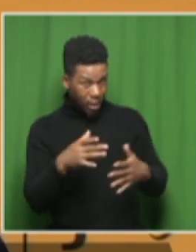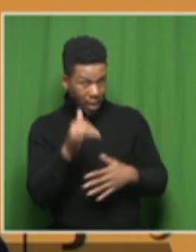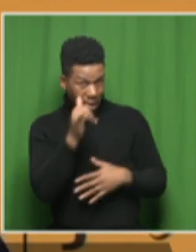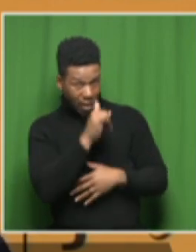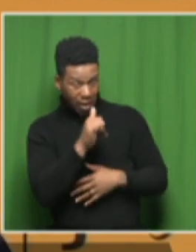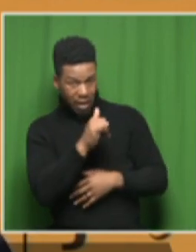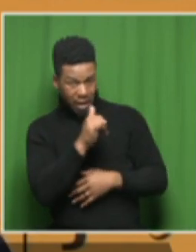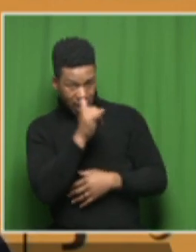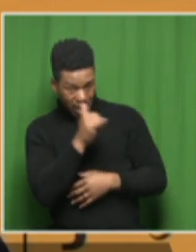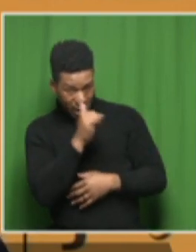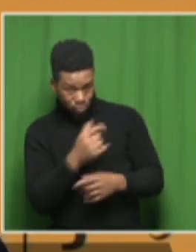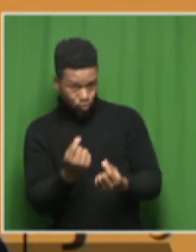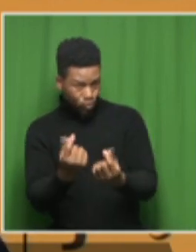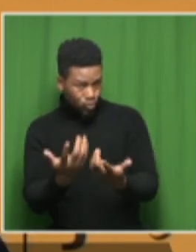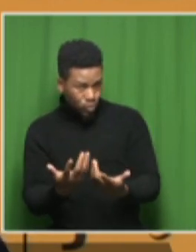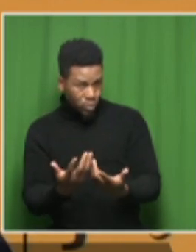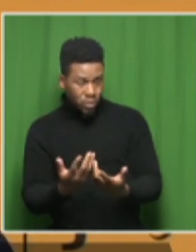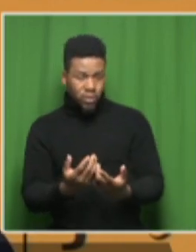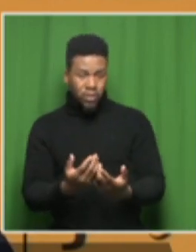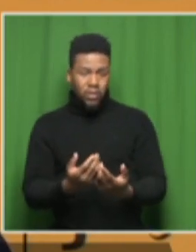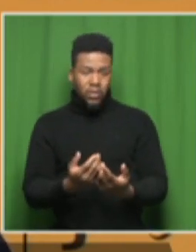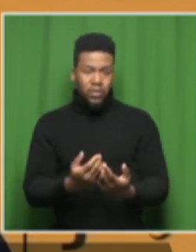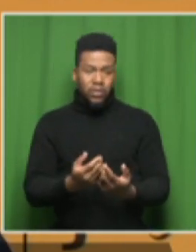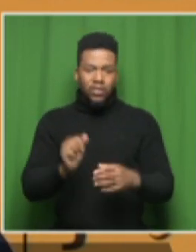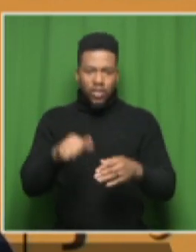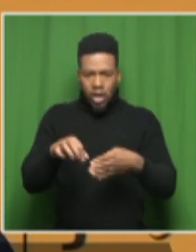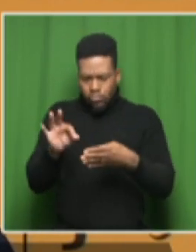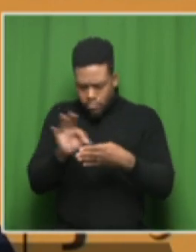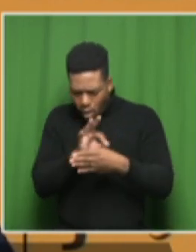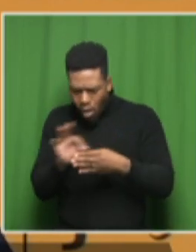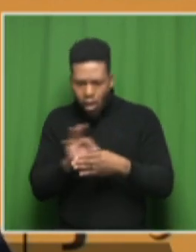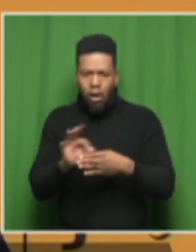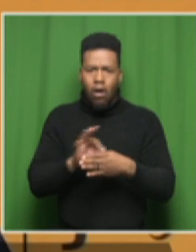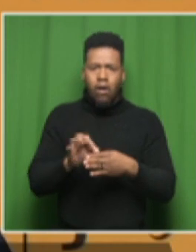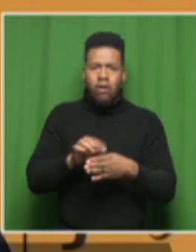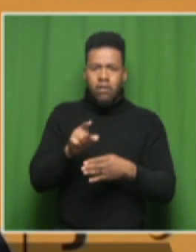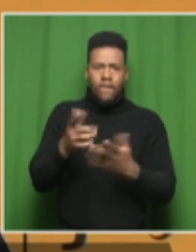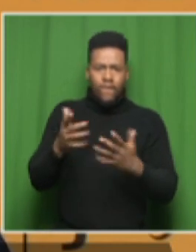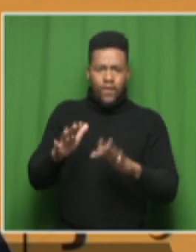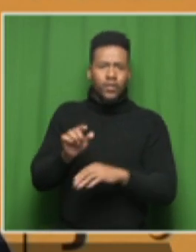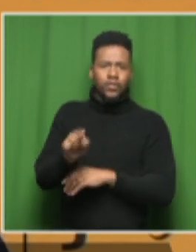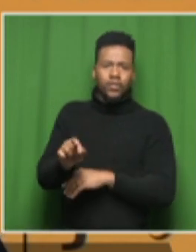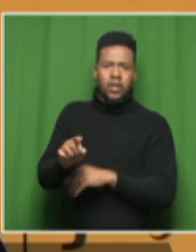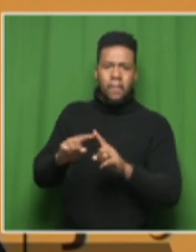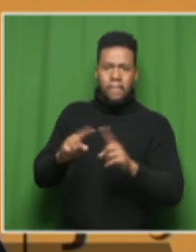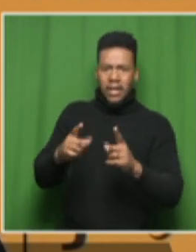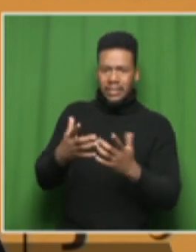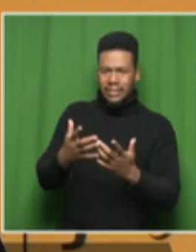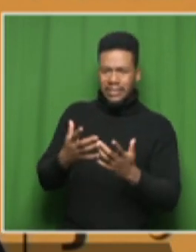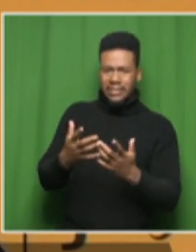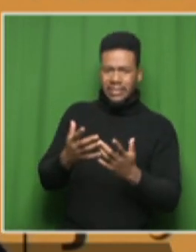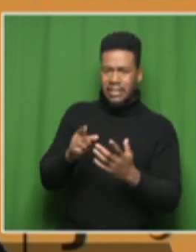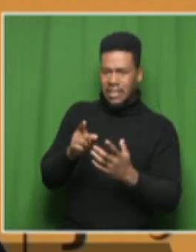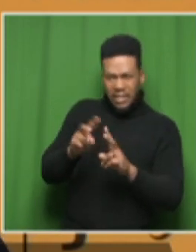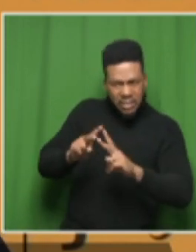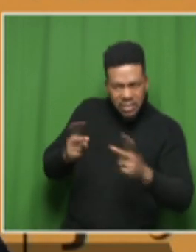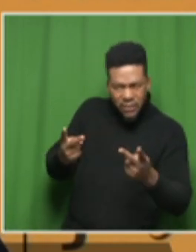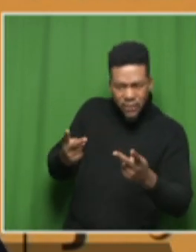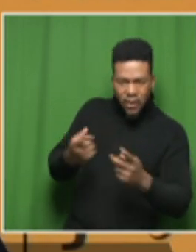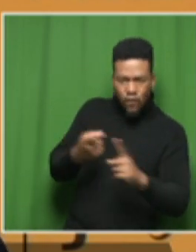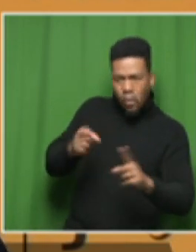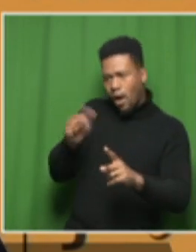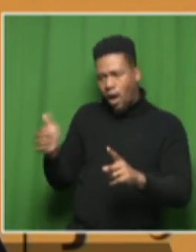It is syndicated, and it is not isolated to this specific incident. You will have to appreciate that from